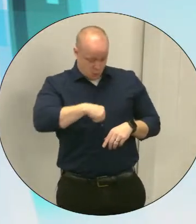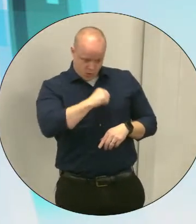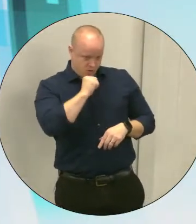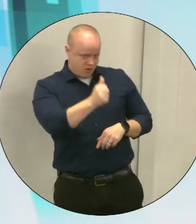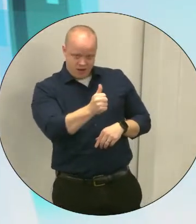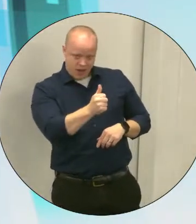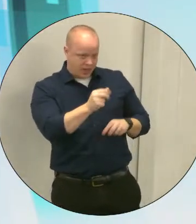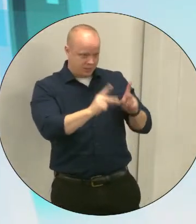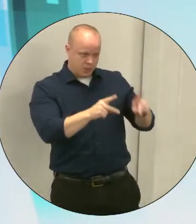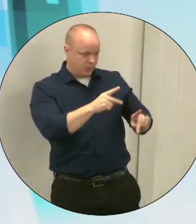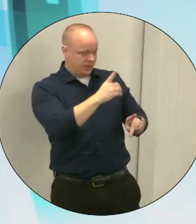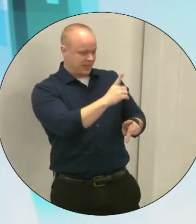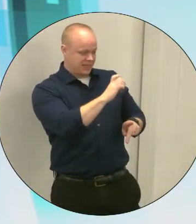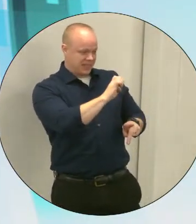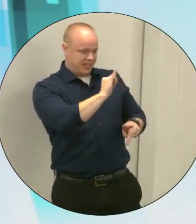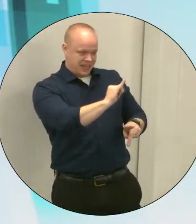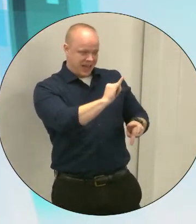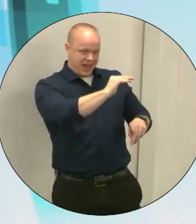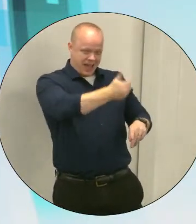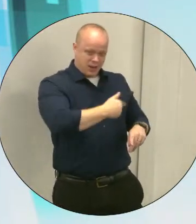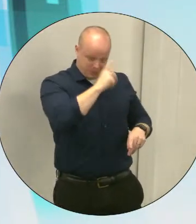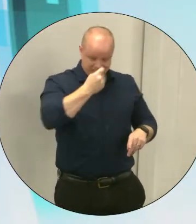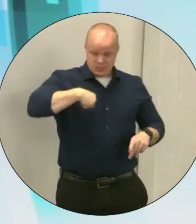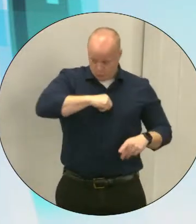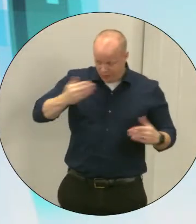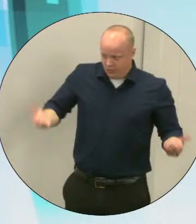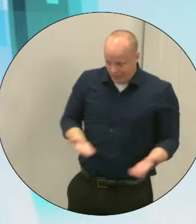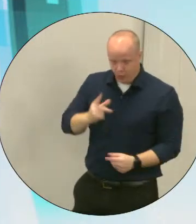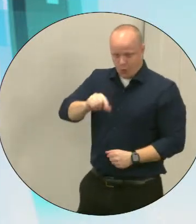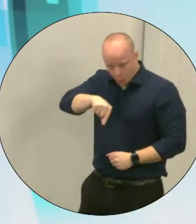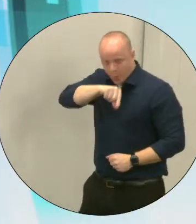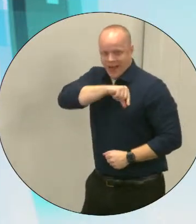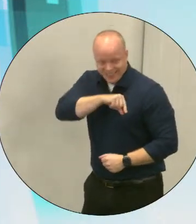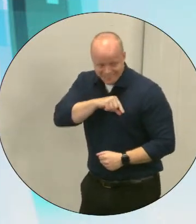DEI hires, because we out here qualified.